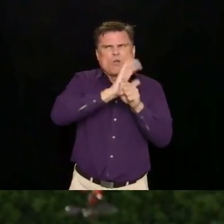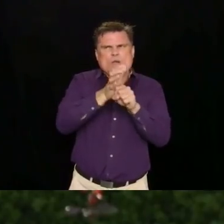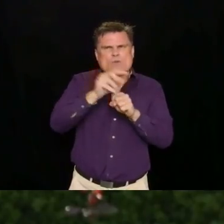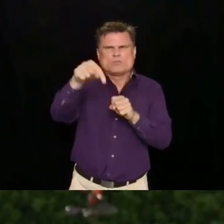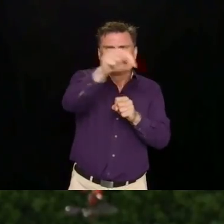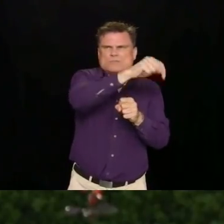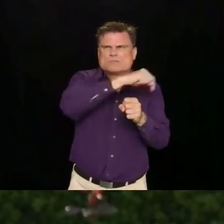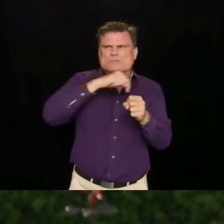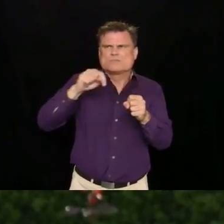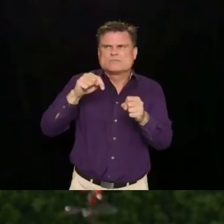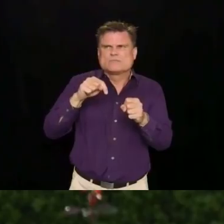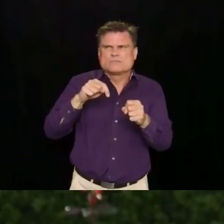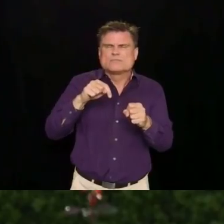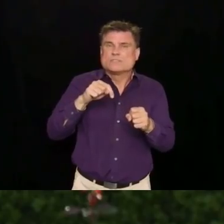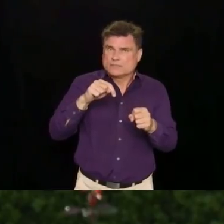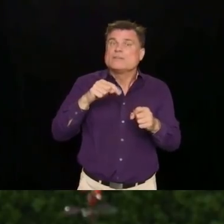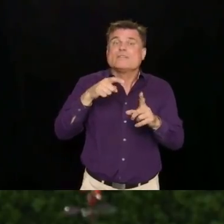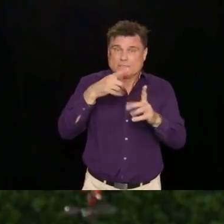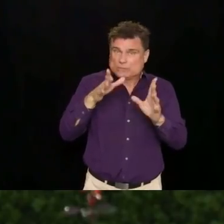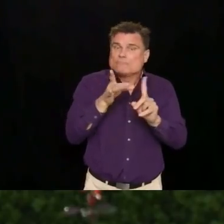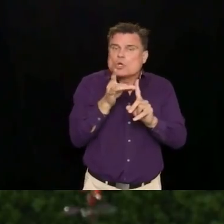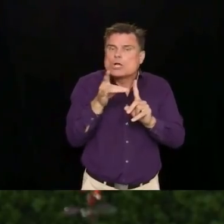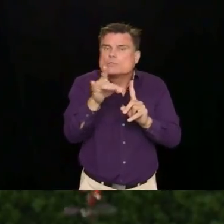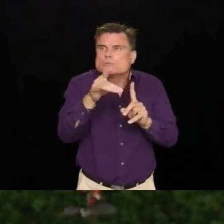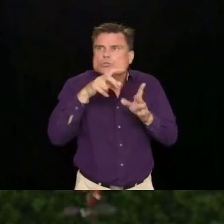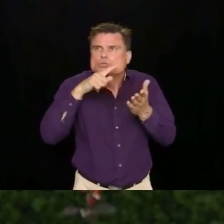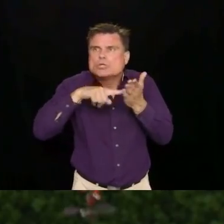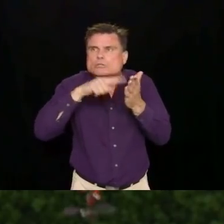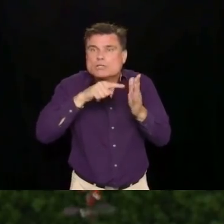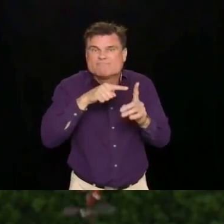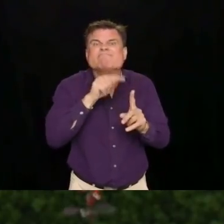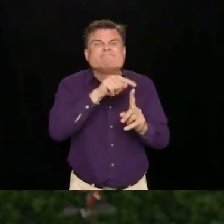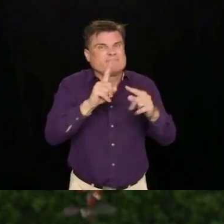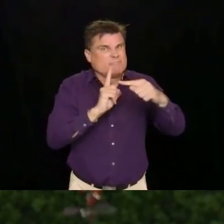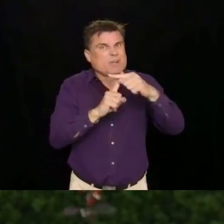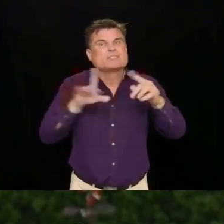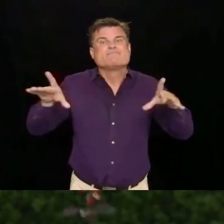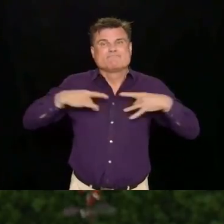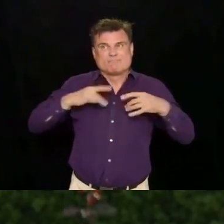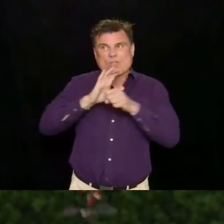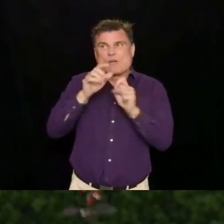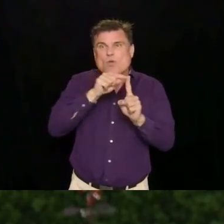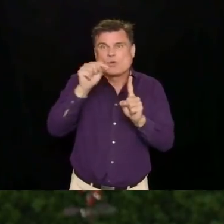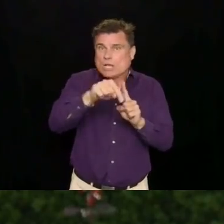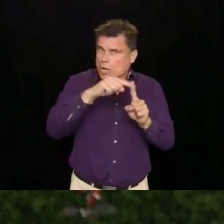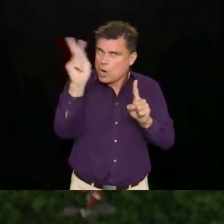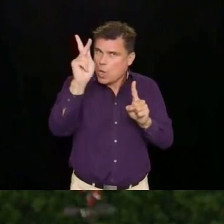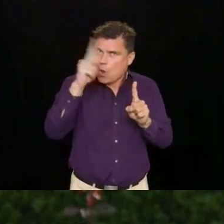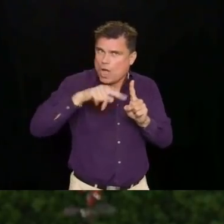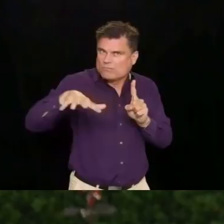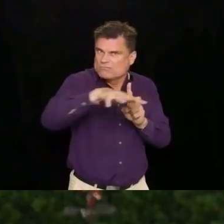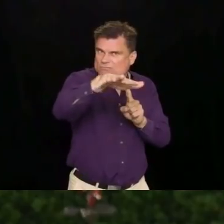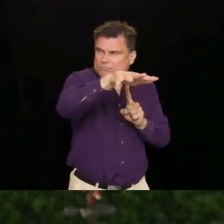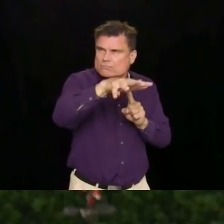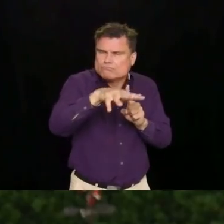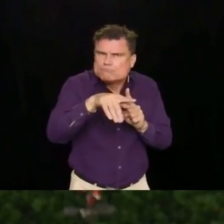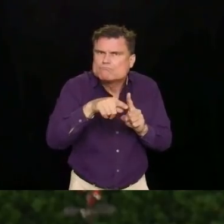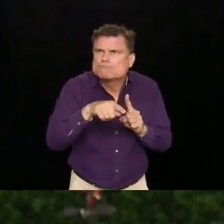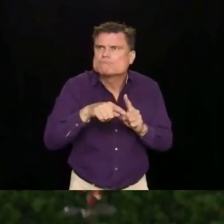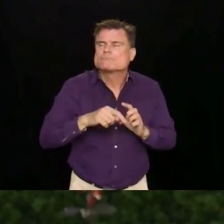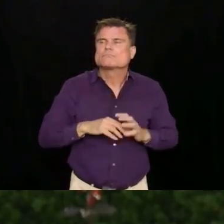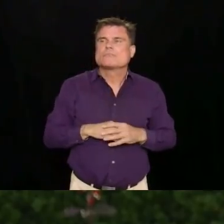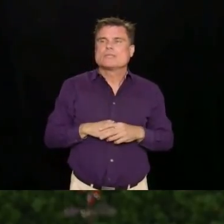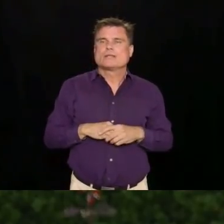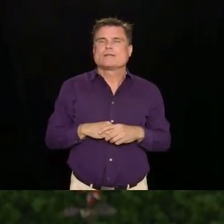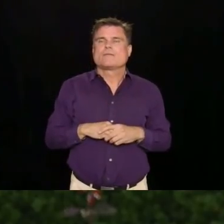from contact tracing from a case, a positive case that was located in Metro Vancouver? You know, first of all, this shows